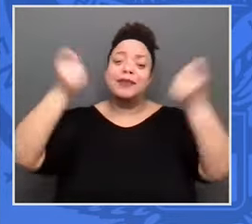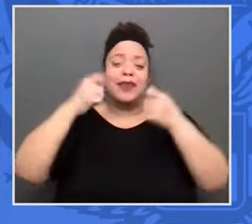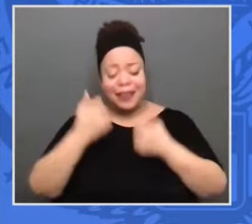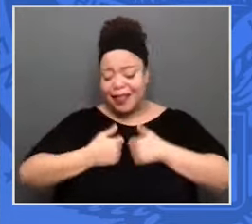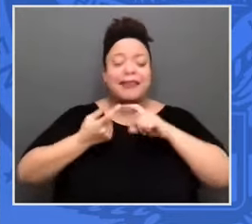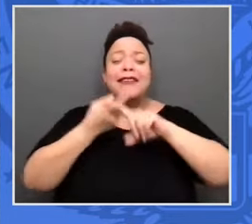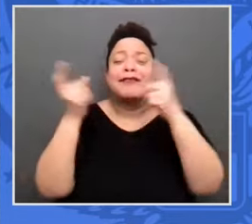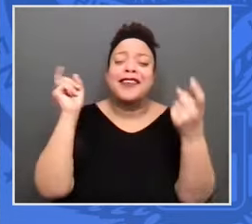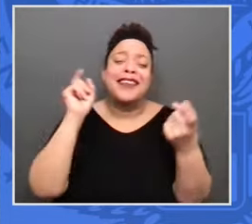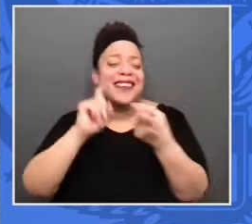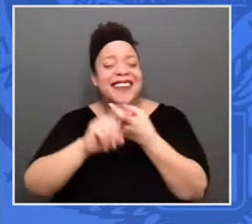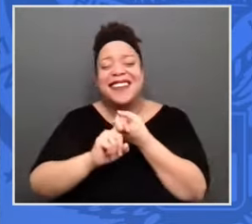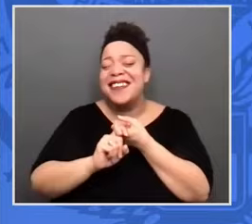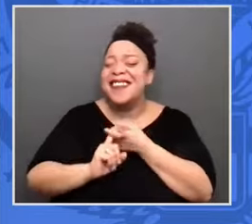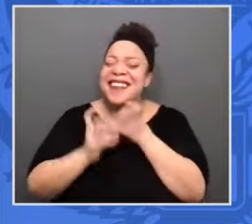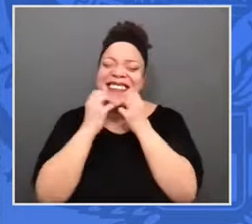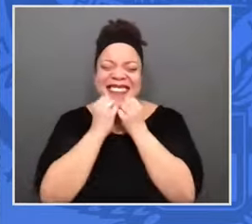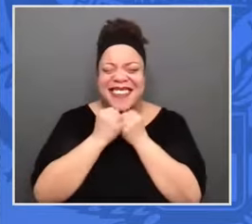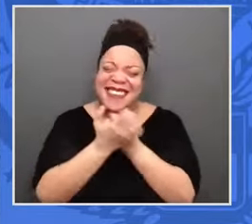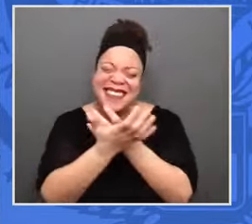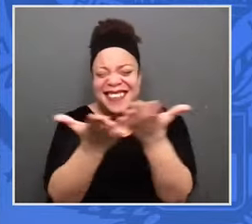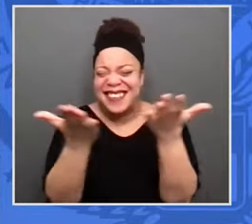friend. Let the sunshine.